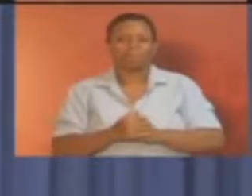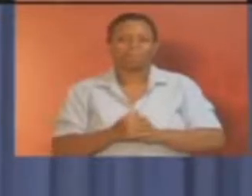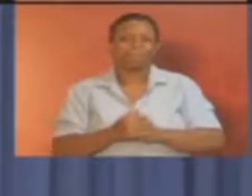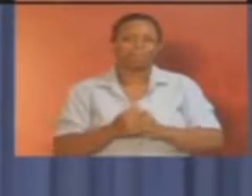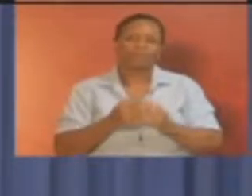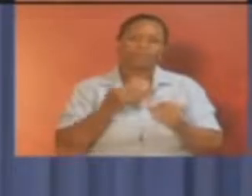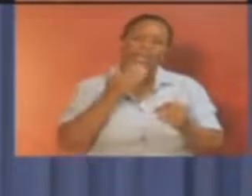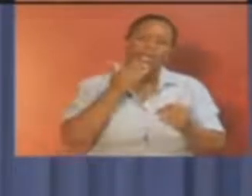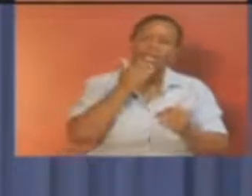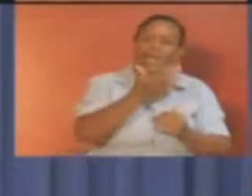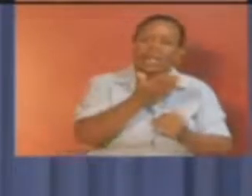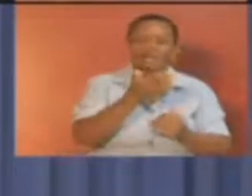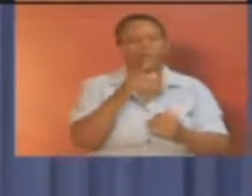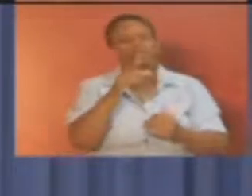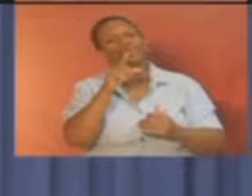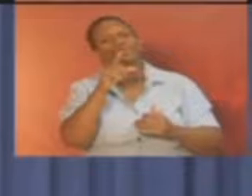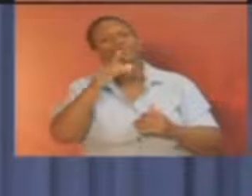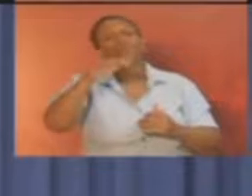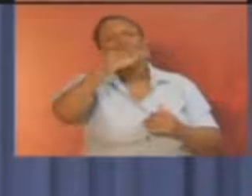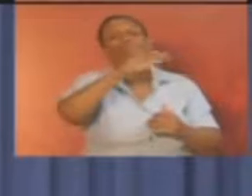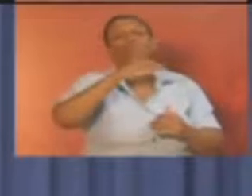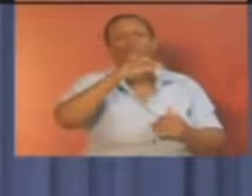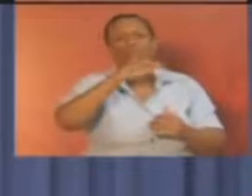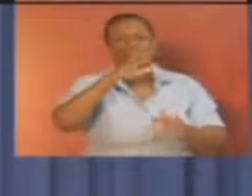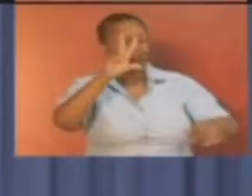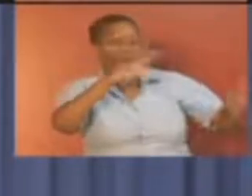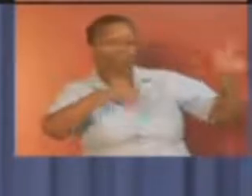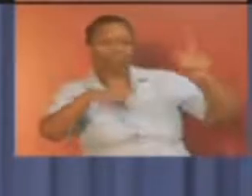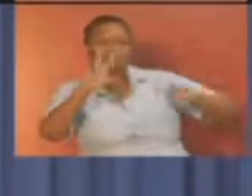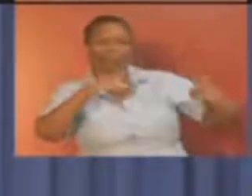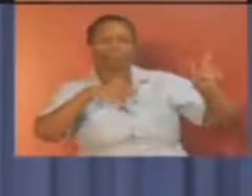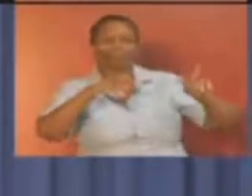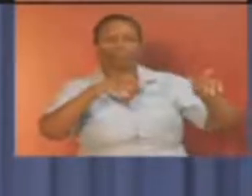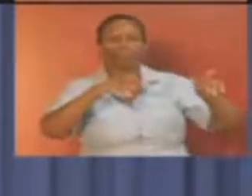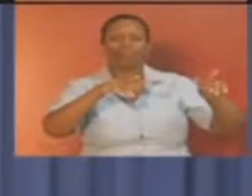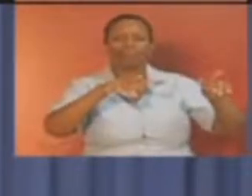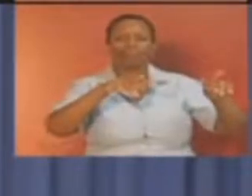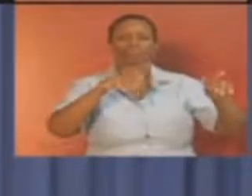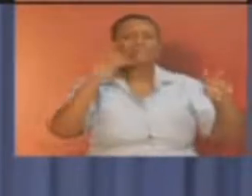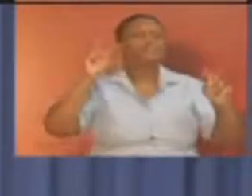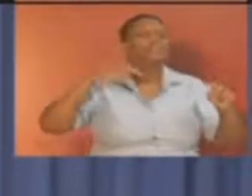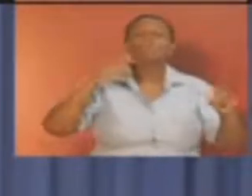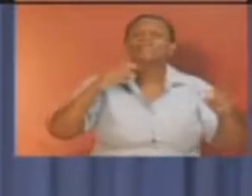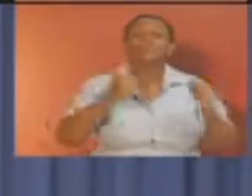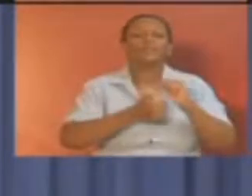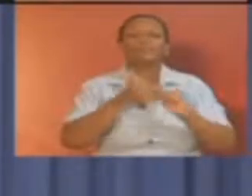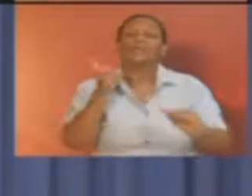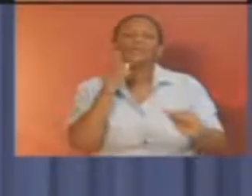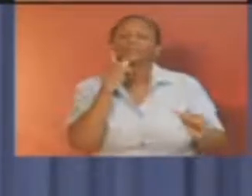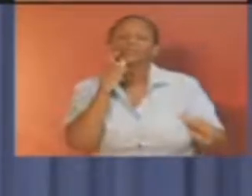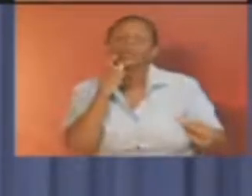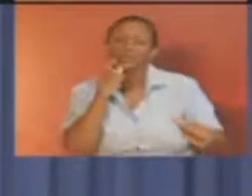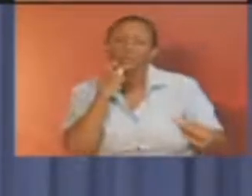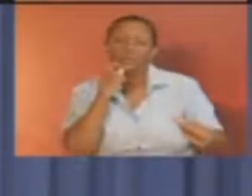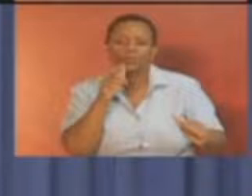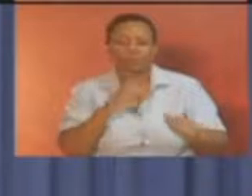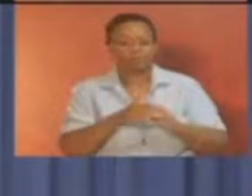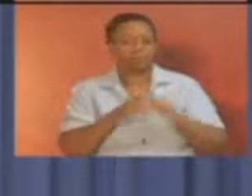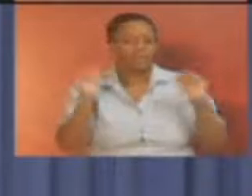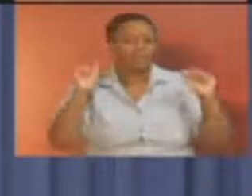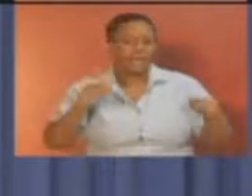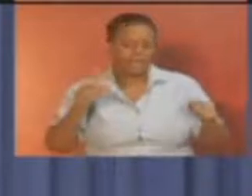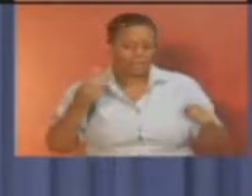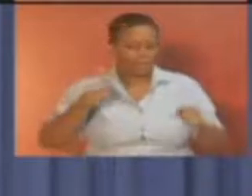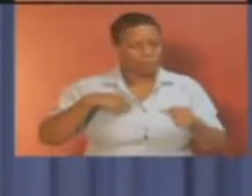I did mention last time that we will advance some funding to the churches and other religious bodies to assist in this